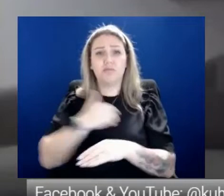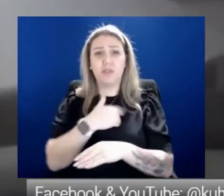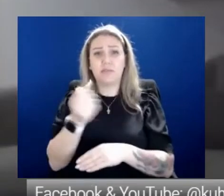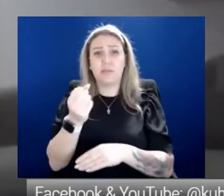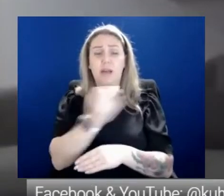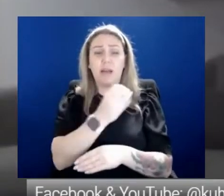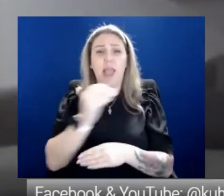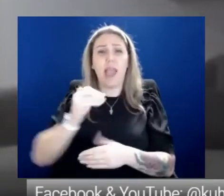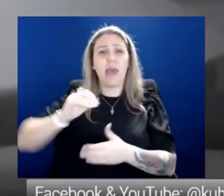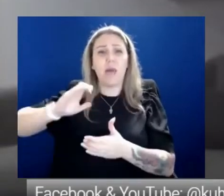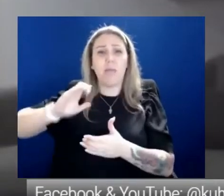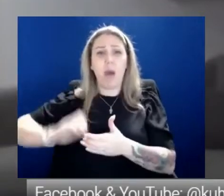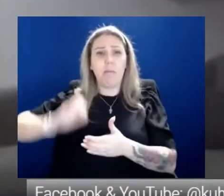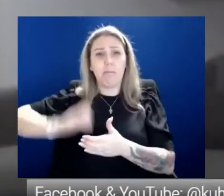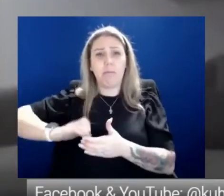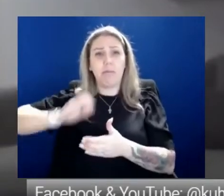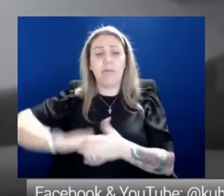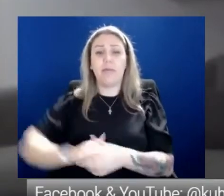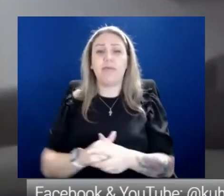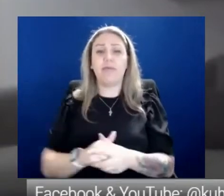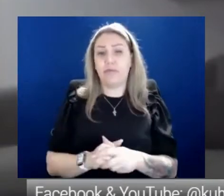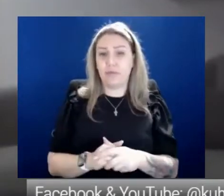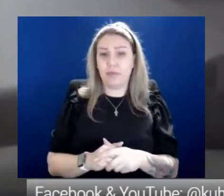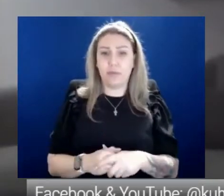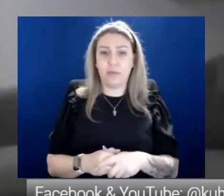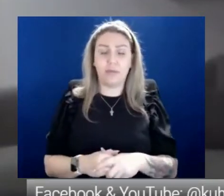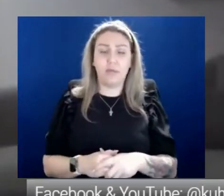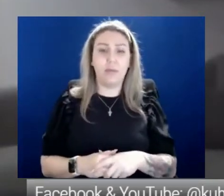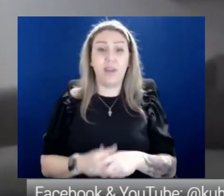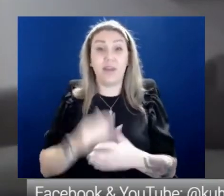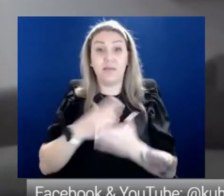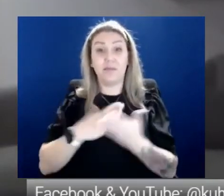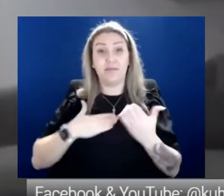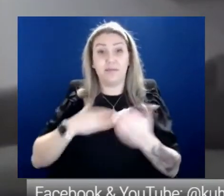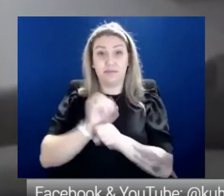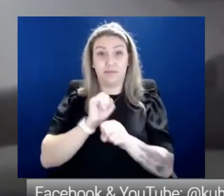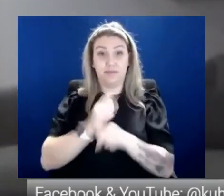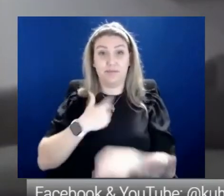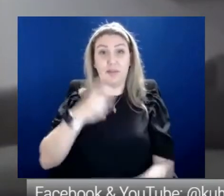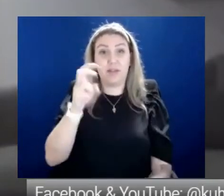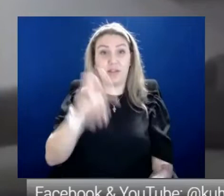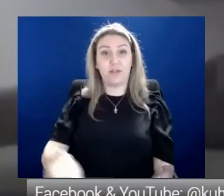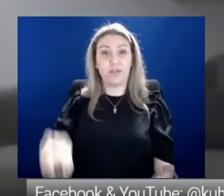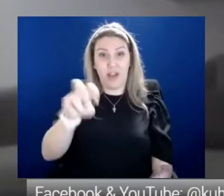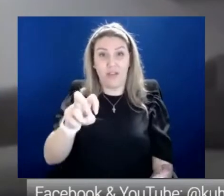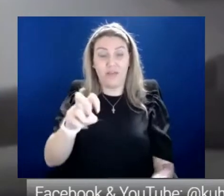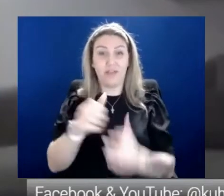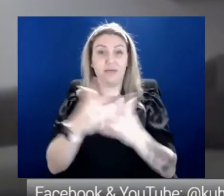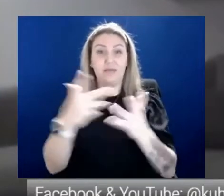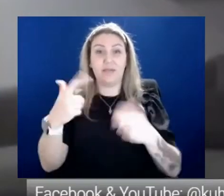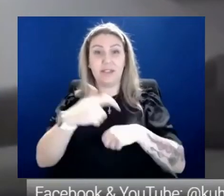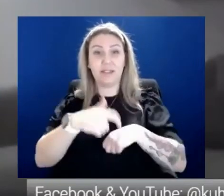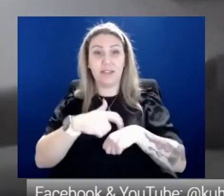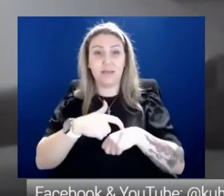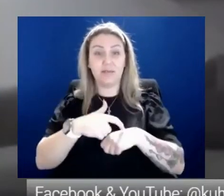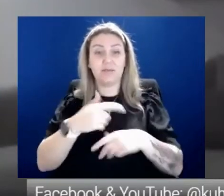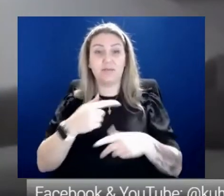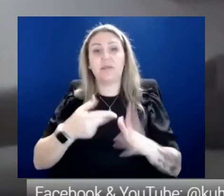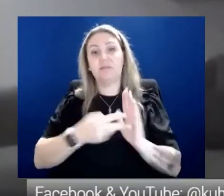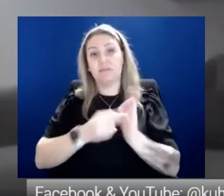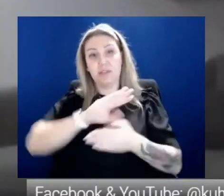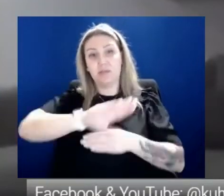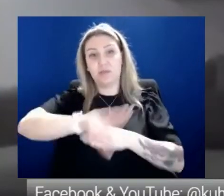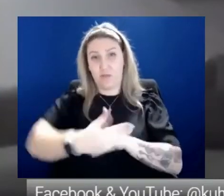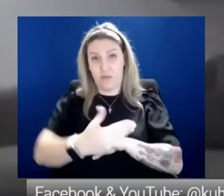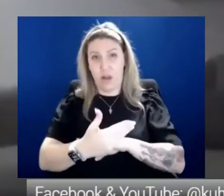So yeah, as part of my job, I travel quite a bit, and a lot of times it means overnights.